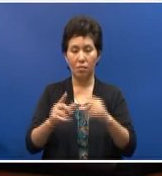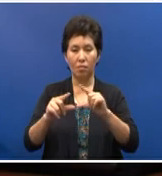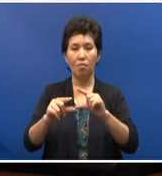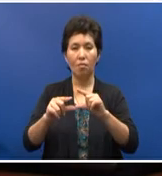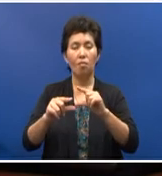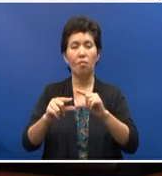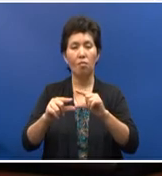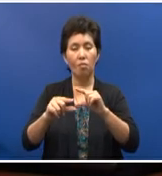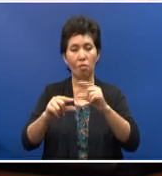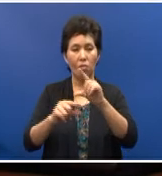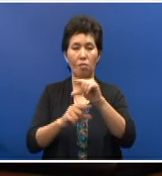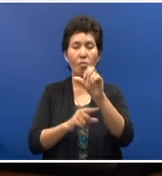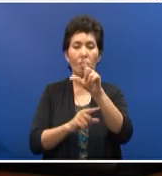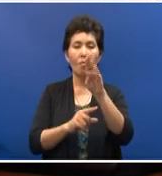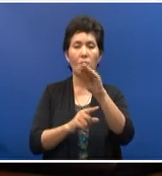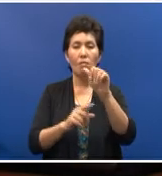globalization. Okay,